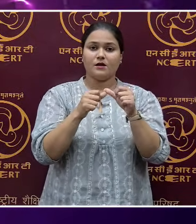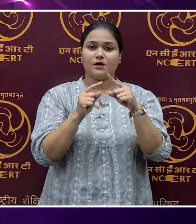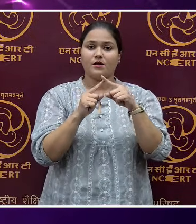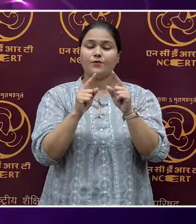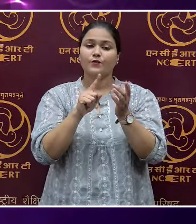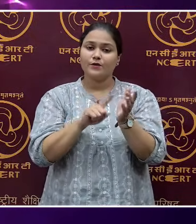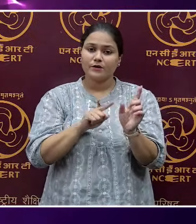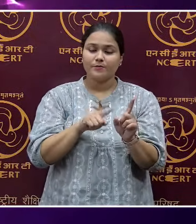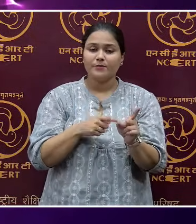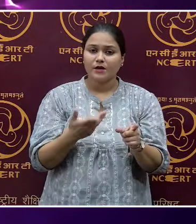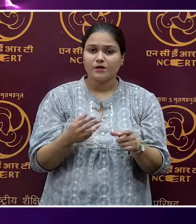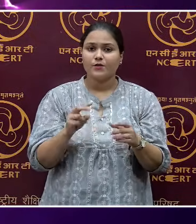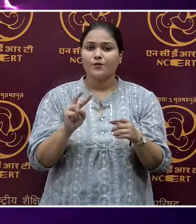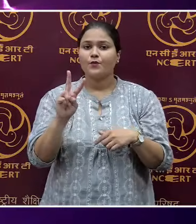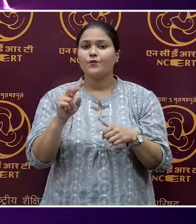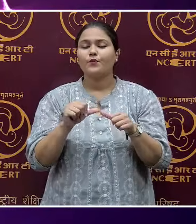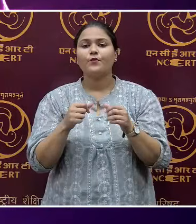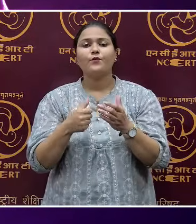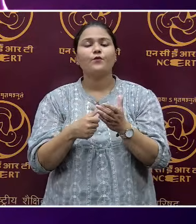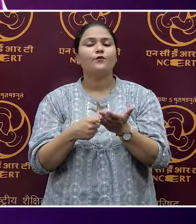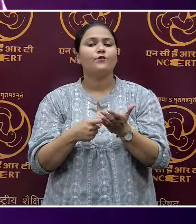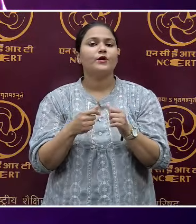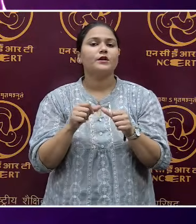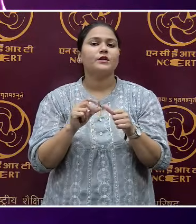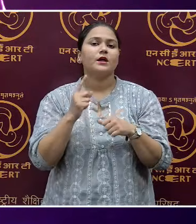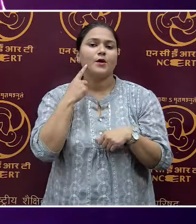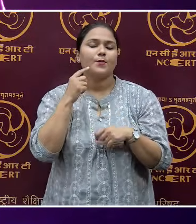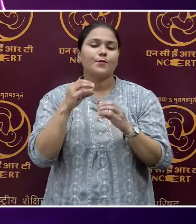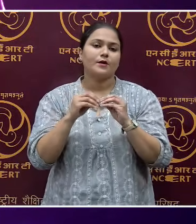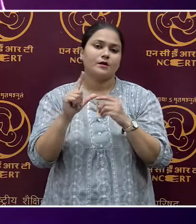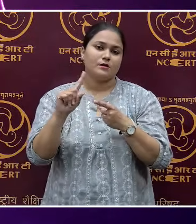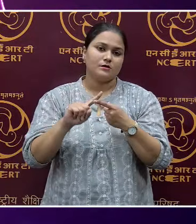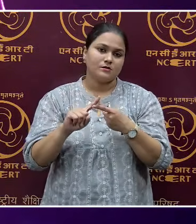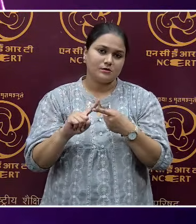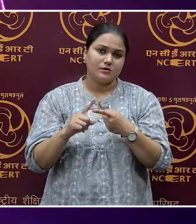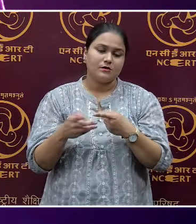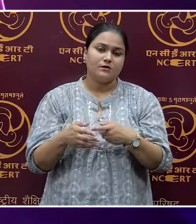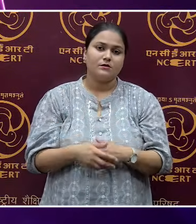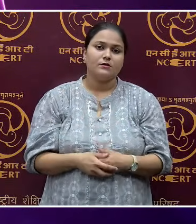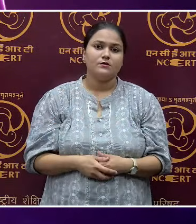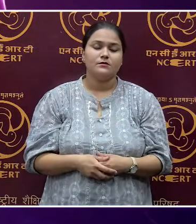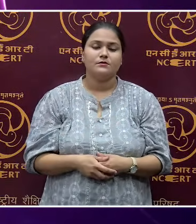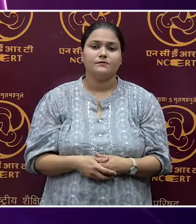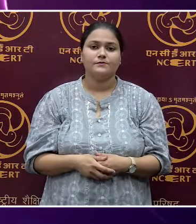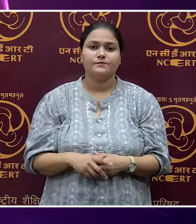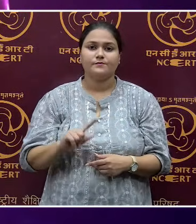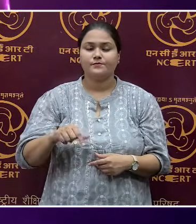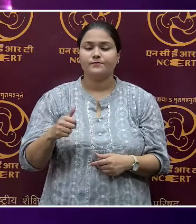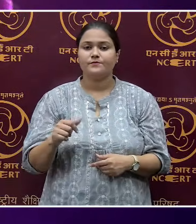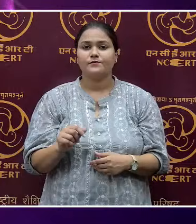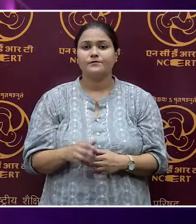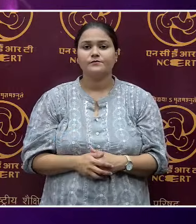into the computer language. Okay. So after we click on the arrow, next button, here it is asking enter the